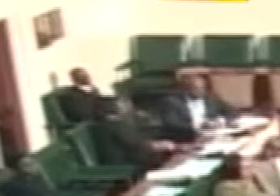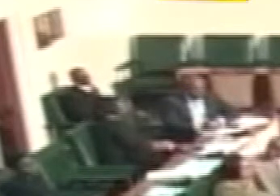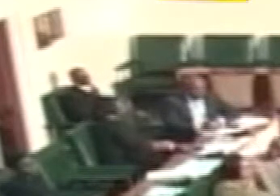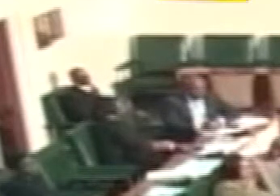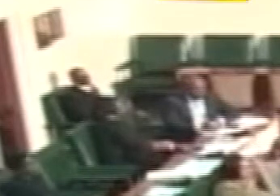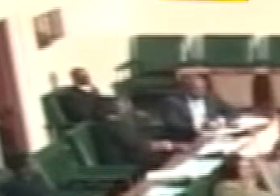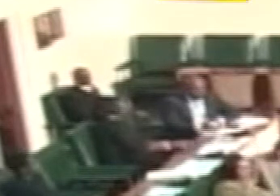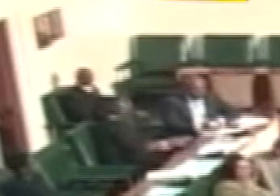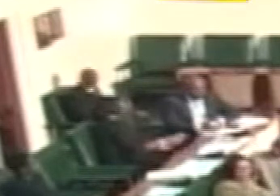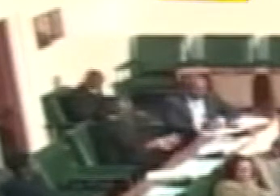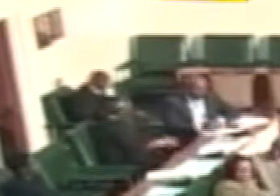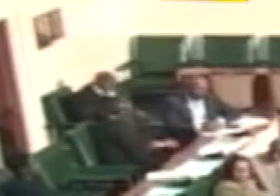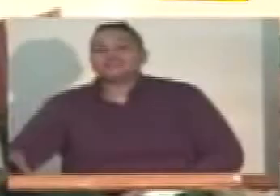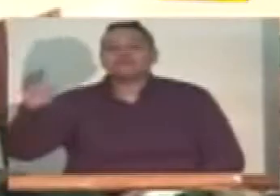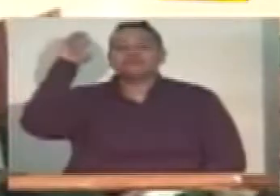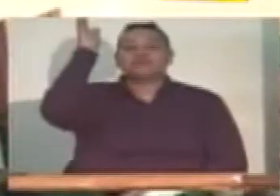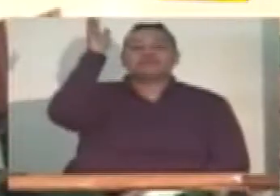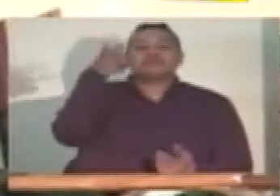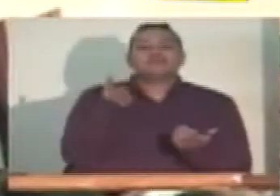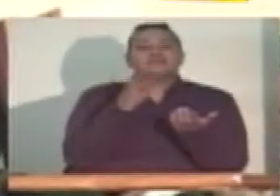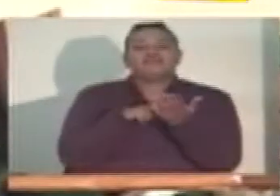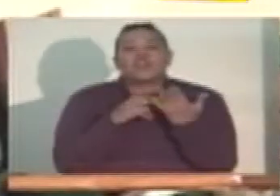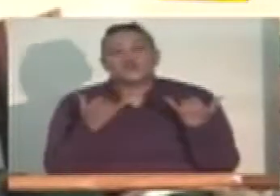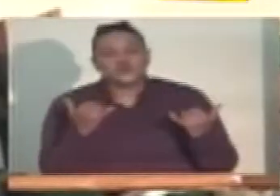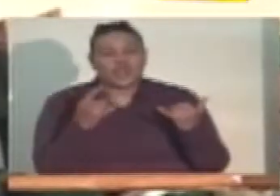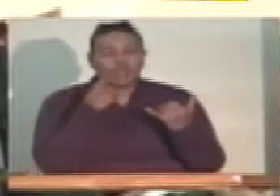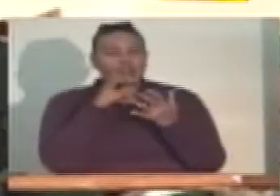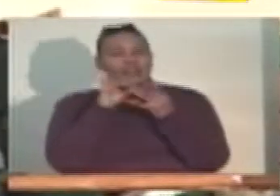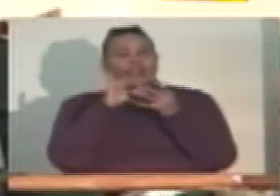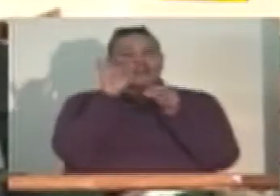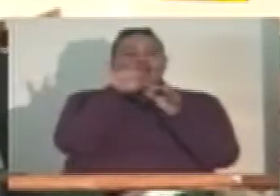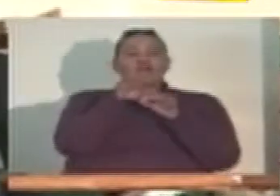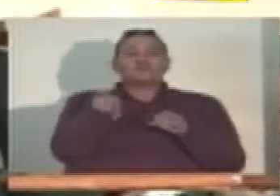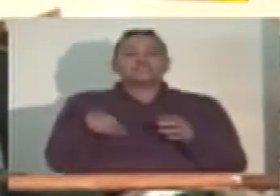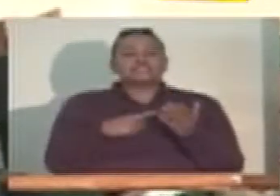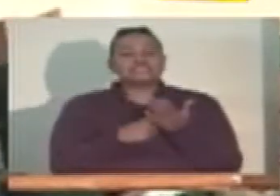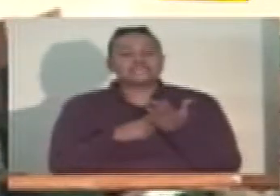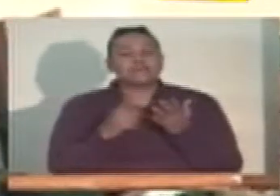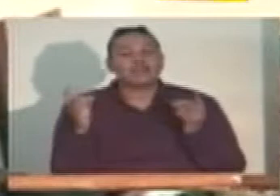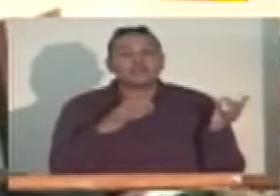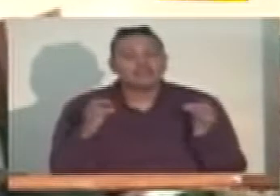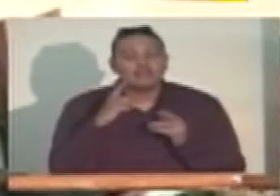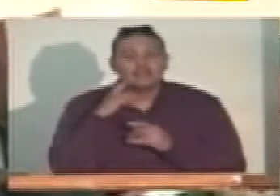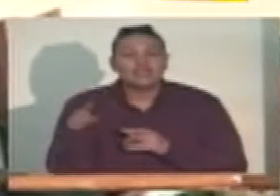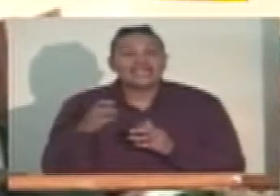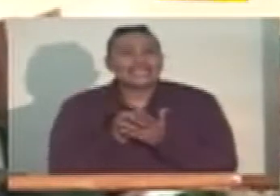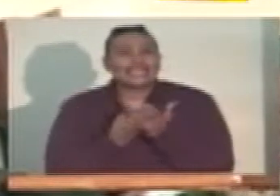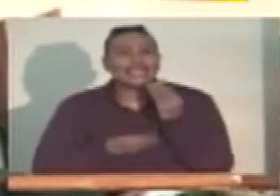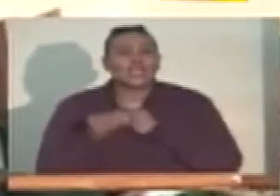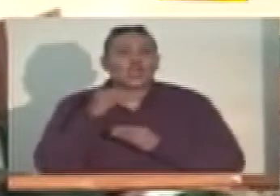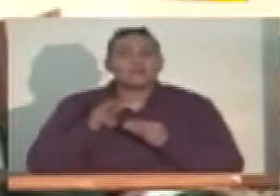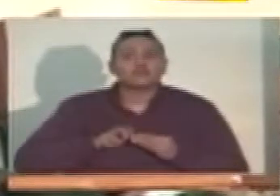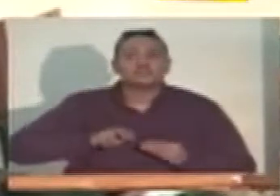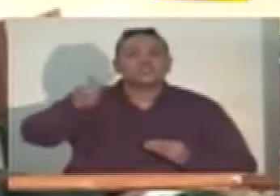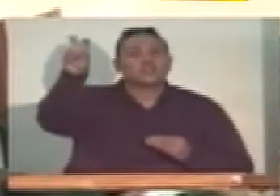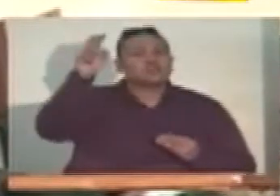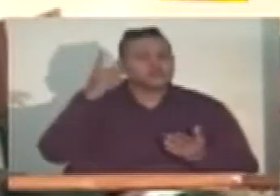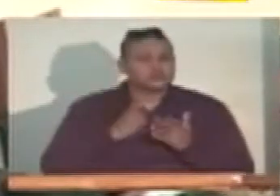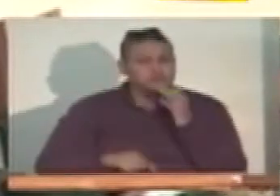I rise today to make my contribution to the debate on the state of the economy's transport